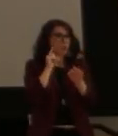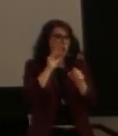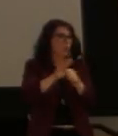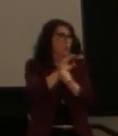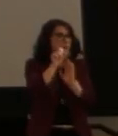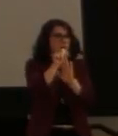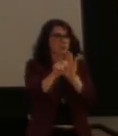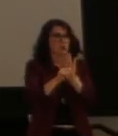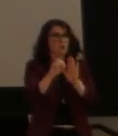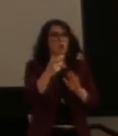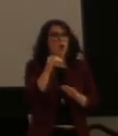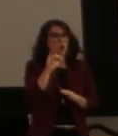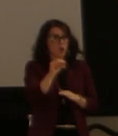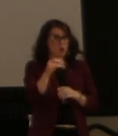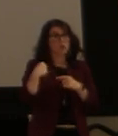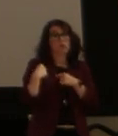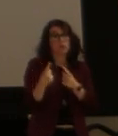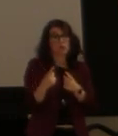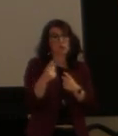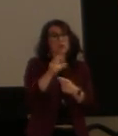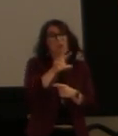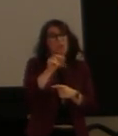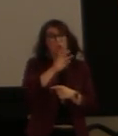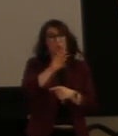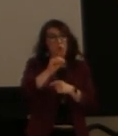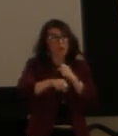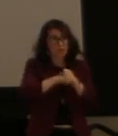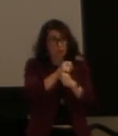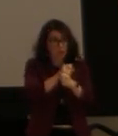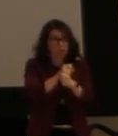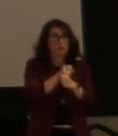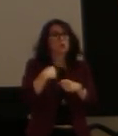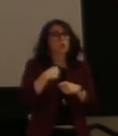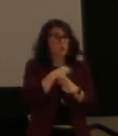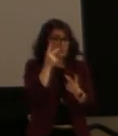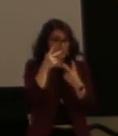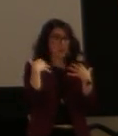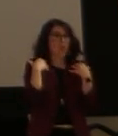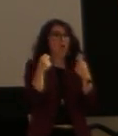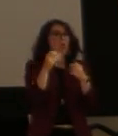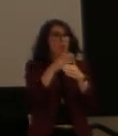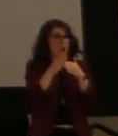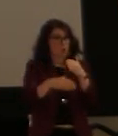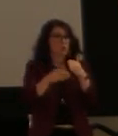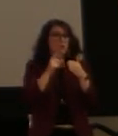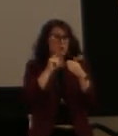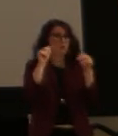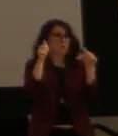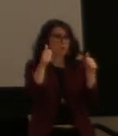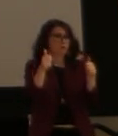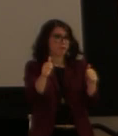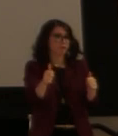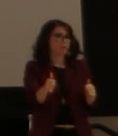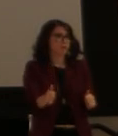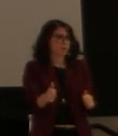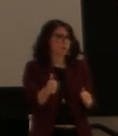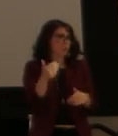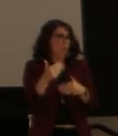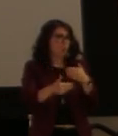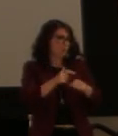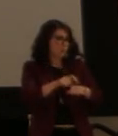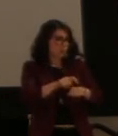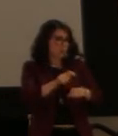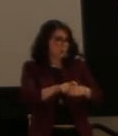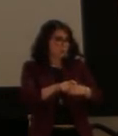Over the past few decades, we have seen that our health outcomes have really worsened over time, and